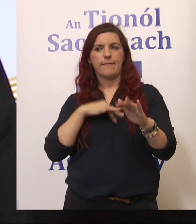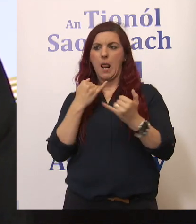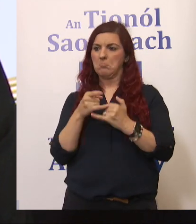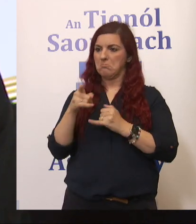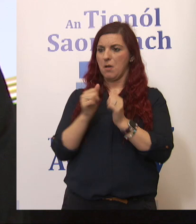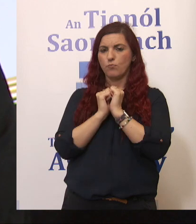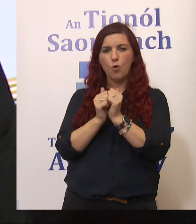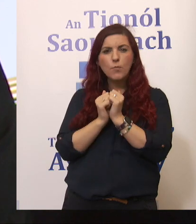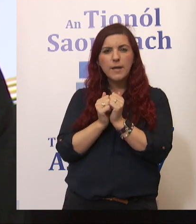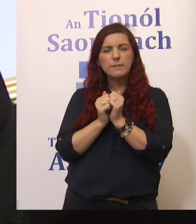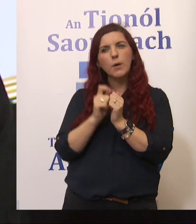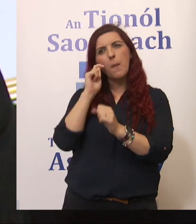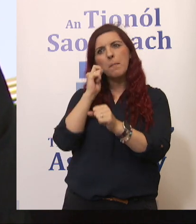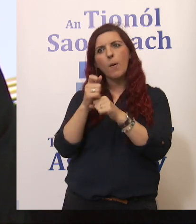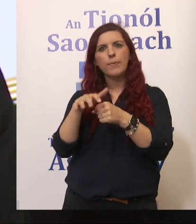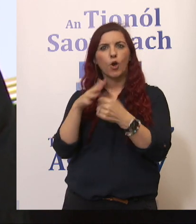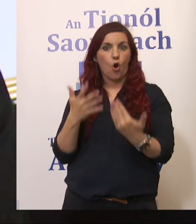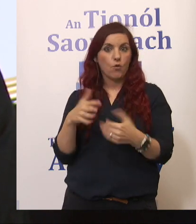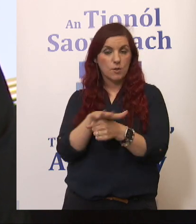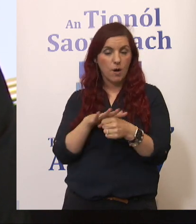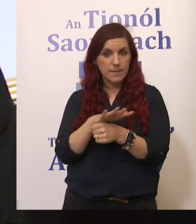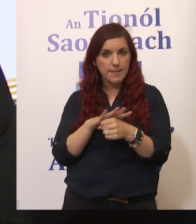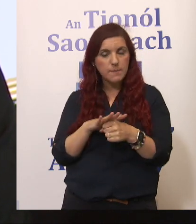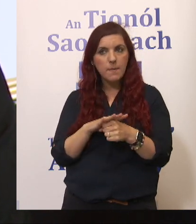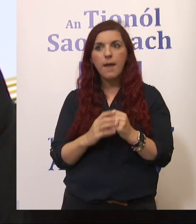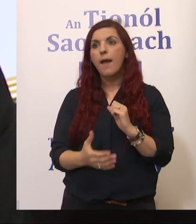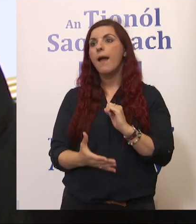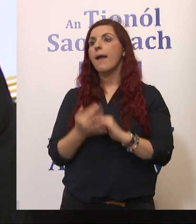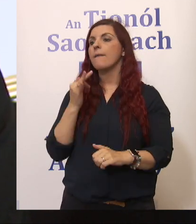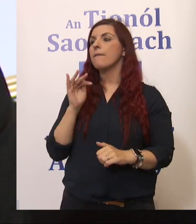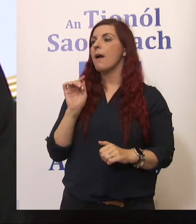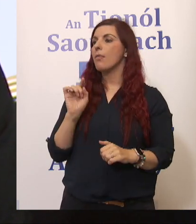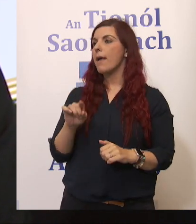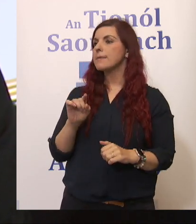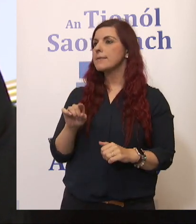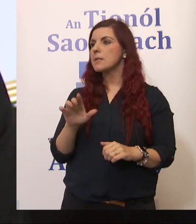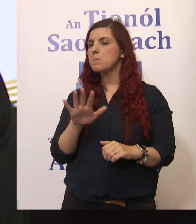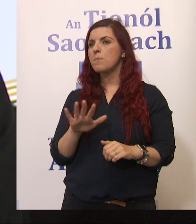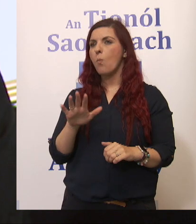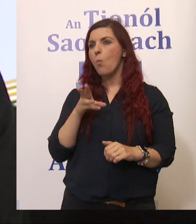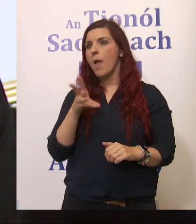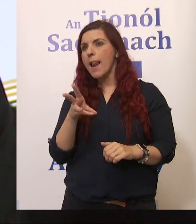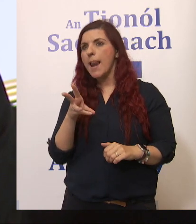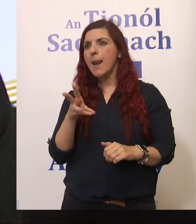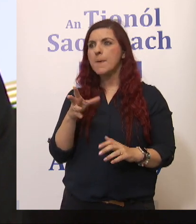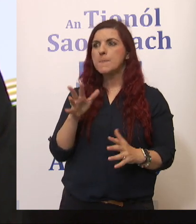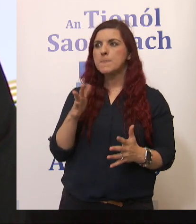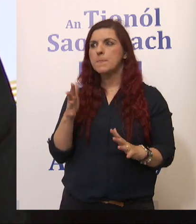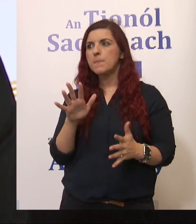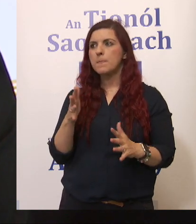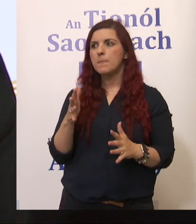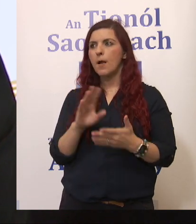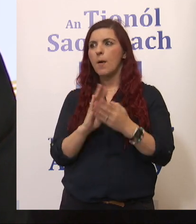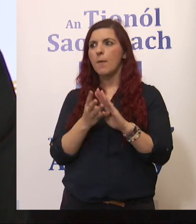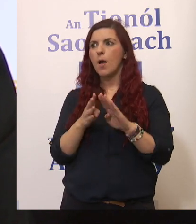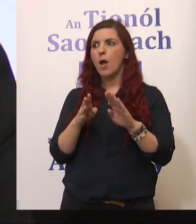the circumstances we're in. Whether that will bear out in terms of an improved